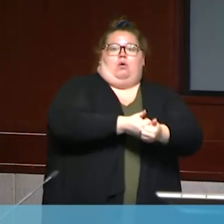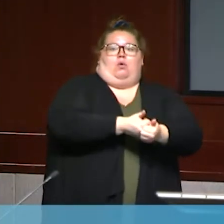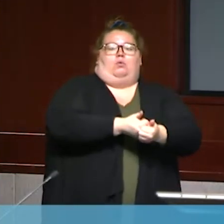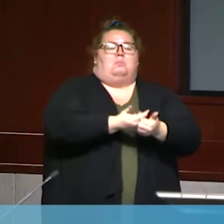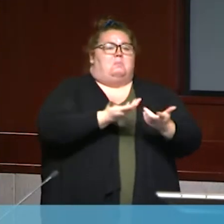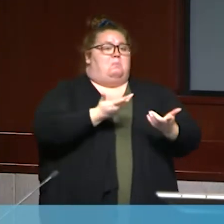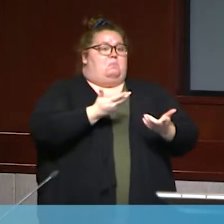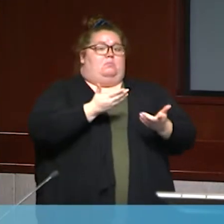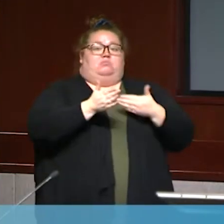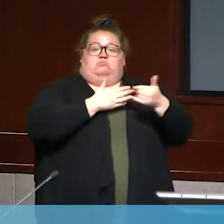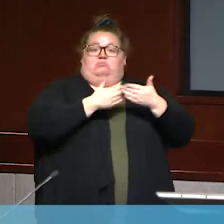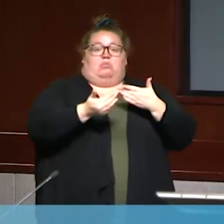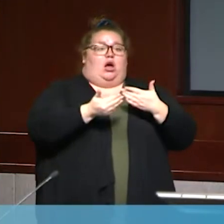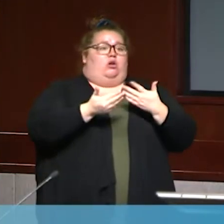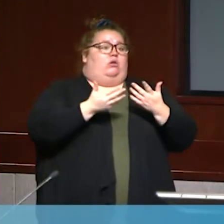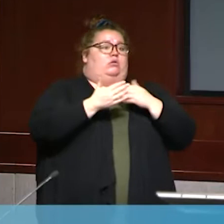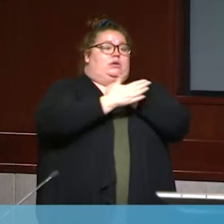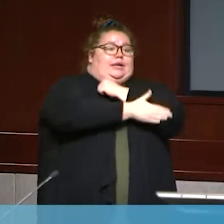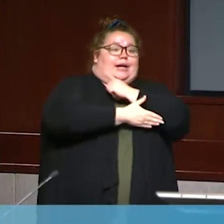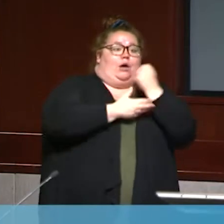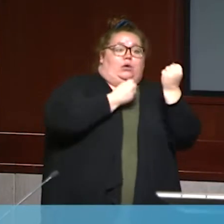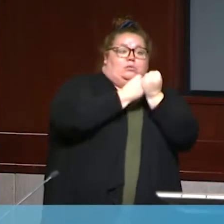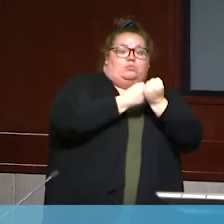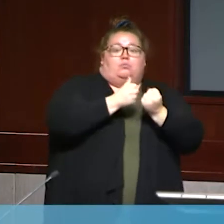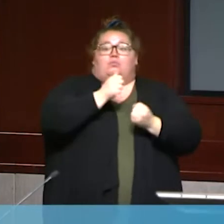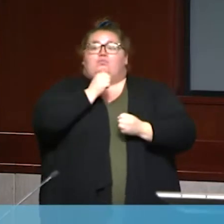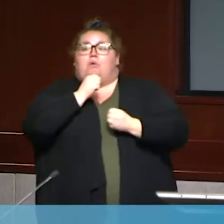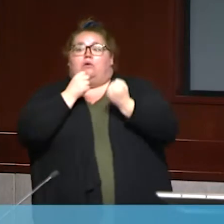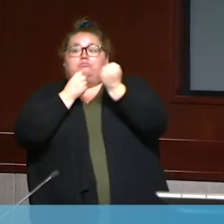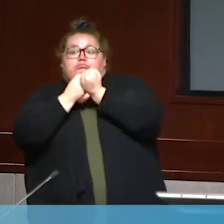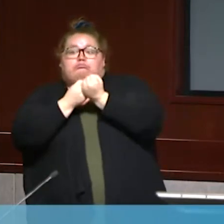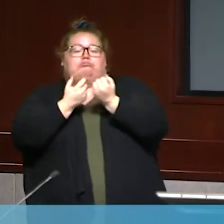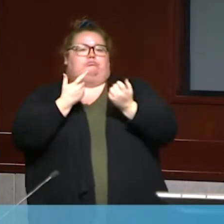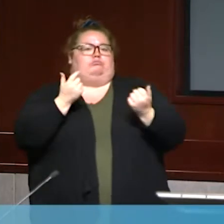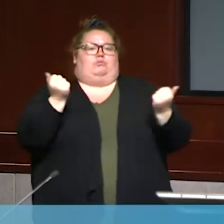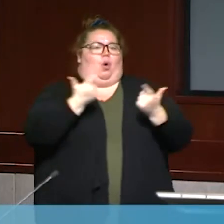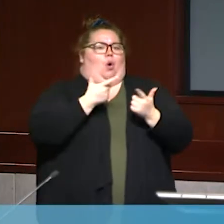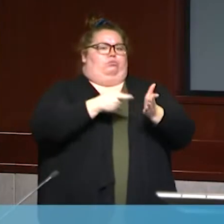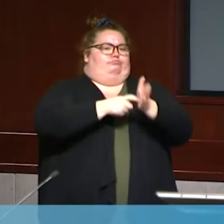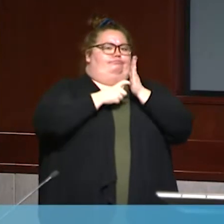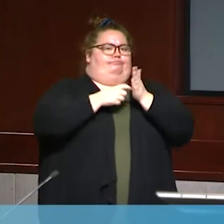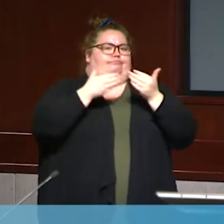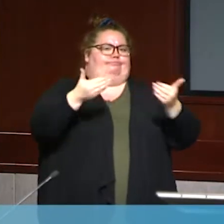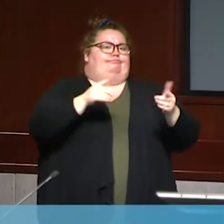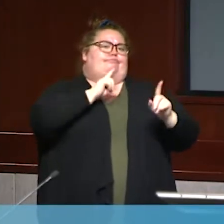same obligation that anybody else is to report those positives to us.